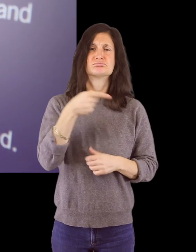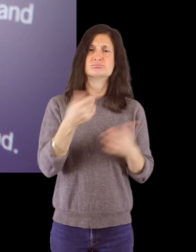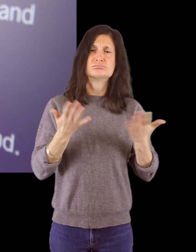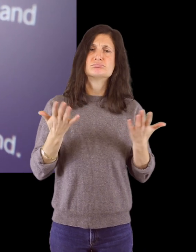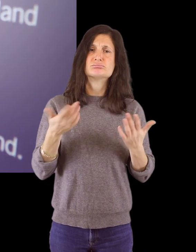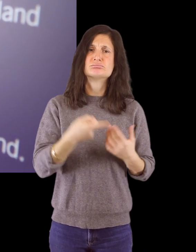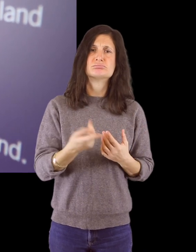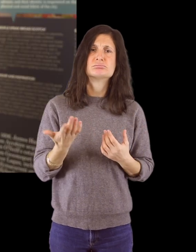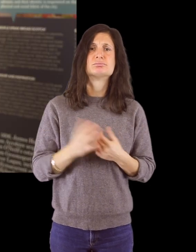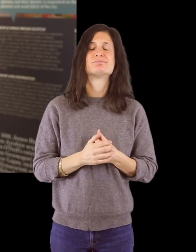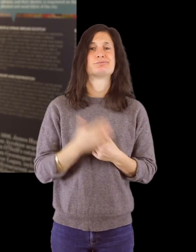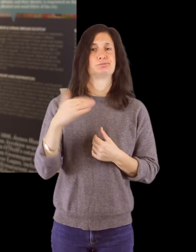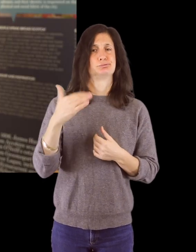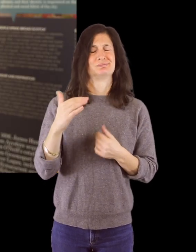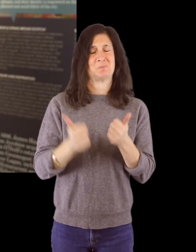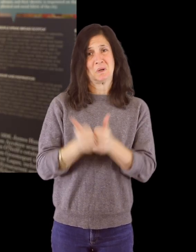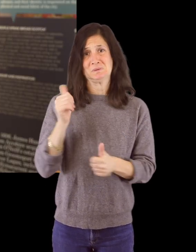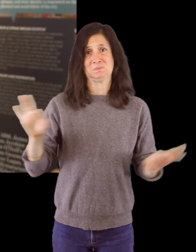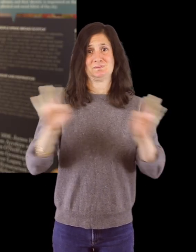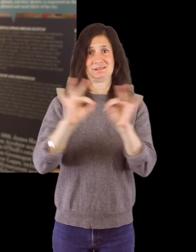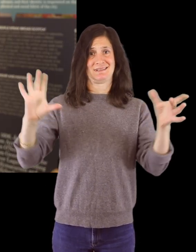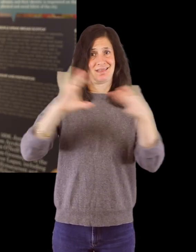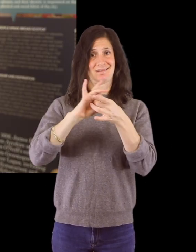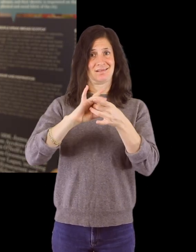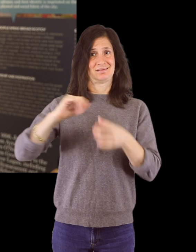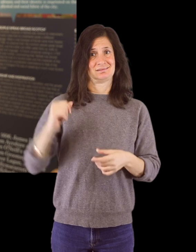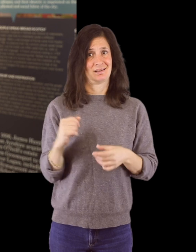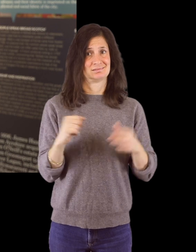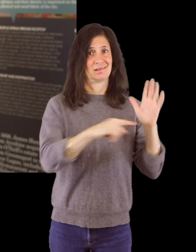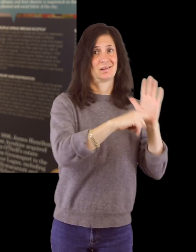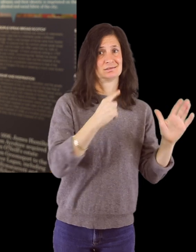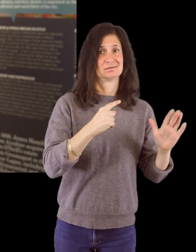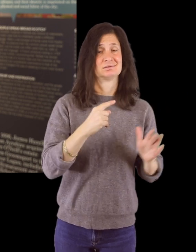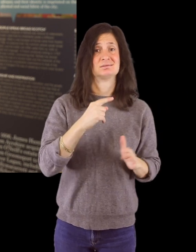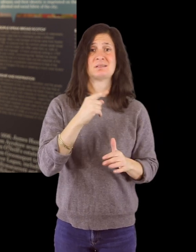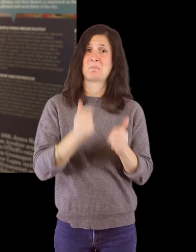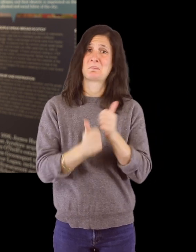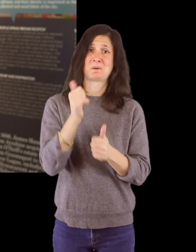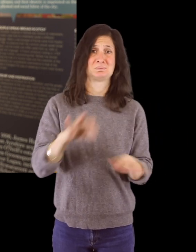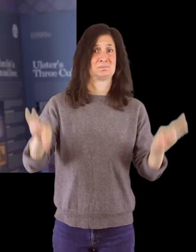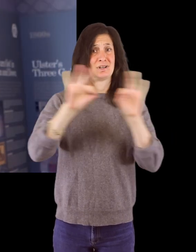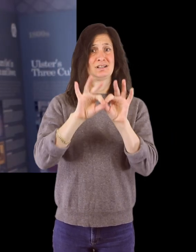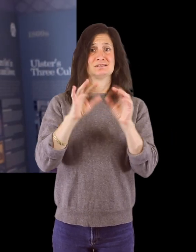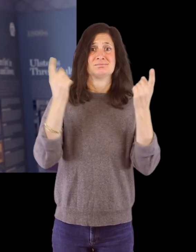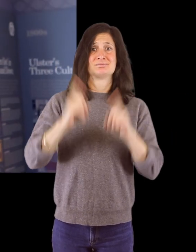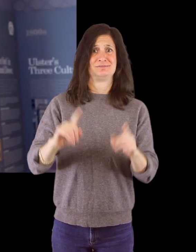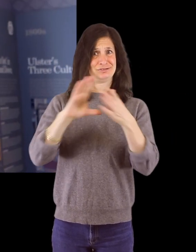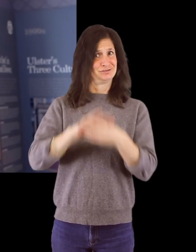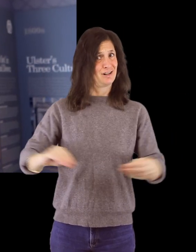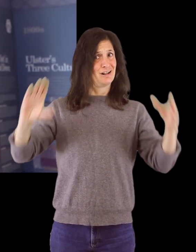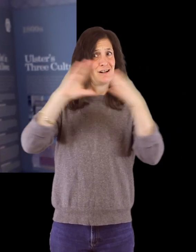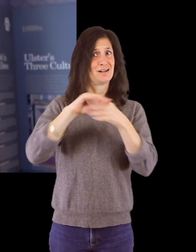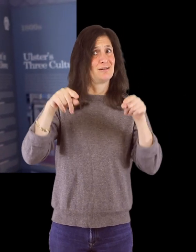Plantation of Ulster. The most important link between Scotland and Ulster, and indeed in the story of the Ulster Scots, is